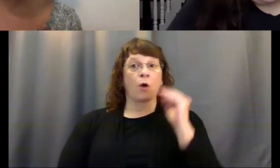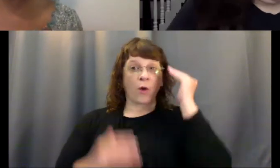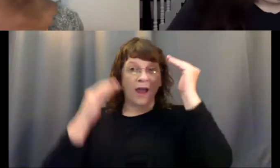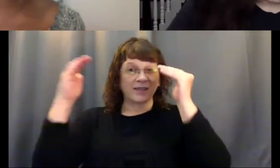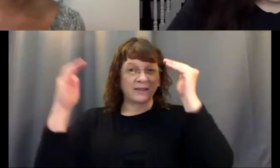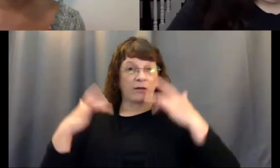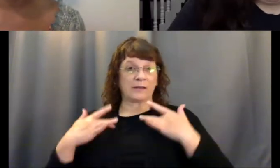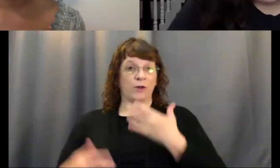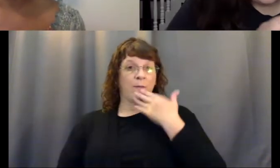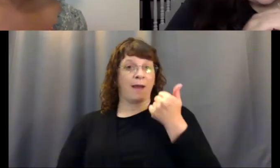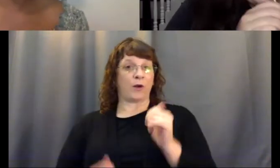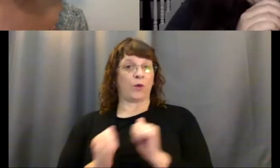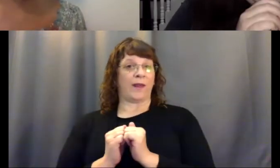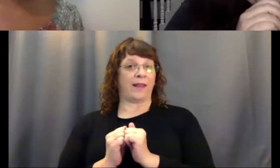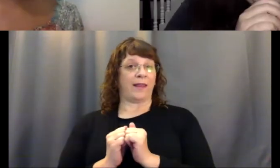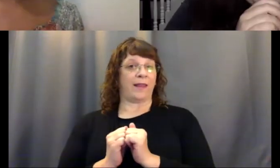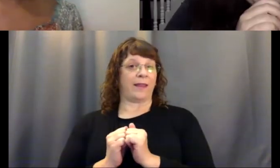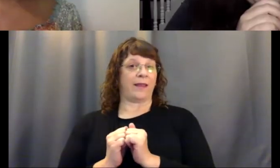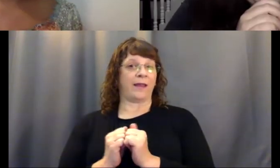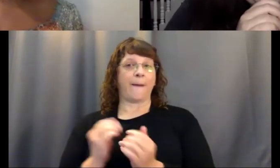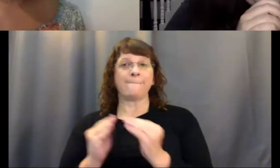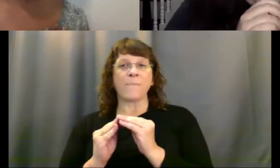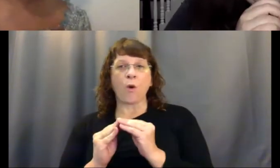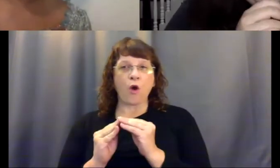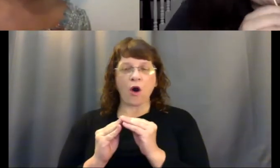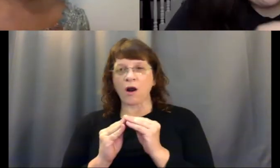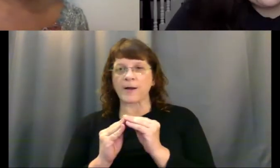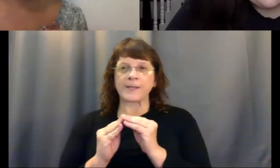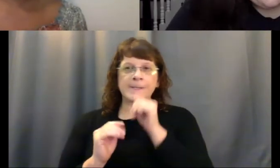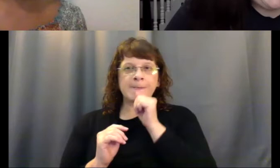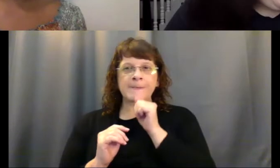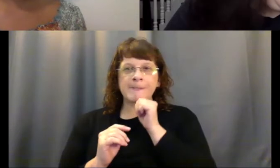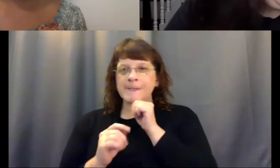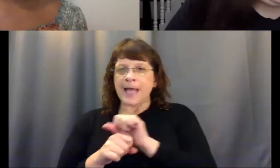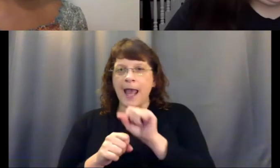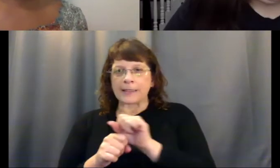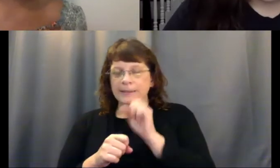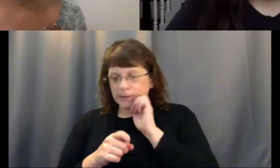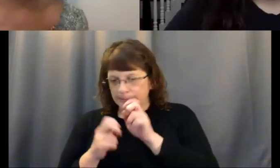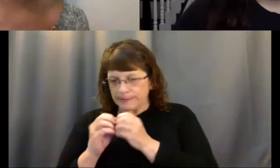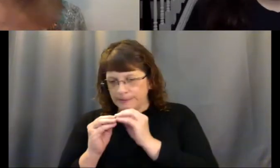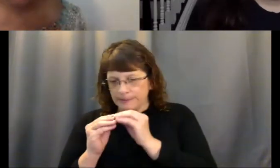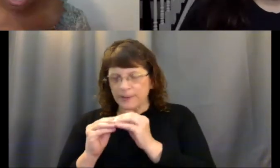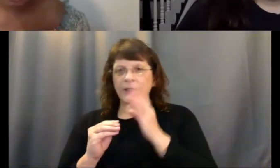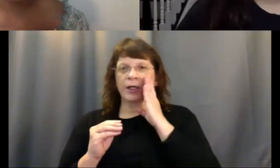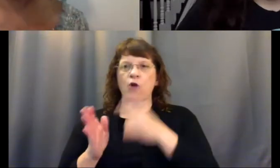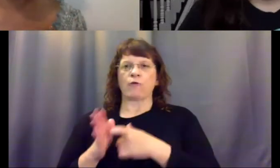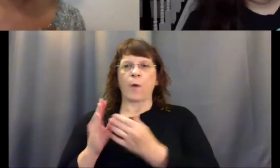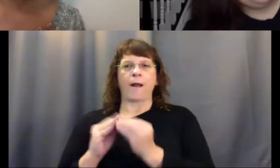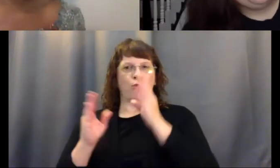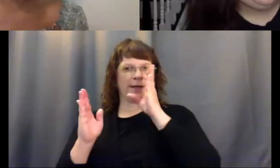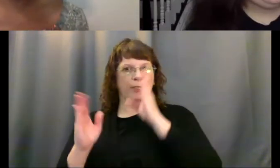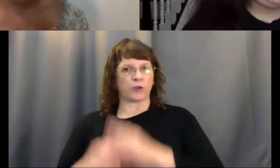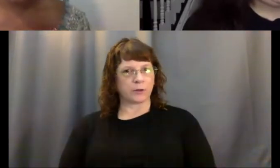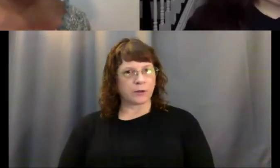with, let's say, more tedious tasks. So things that require a bit more attention,